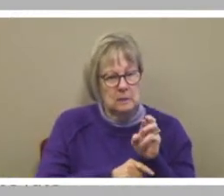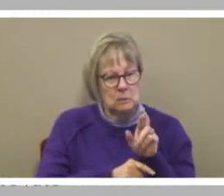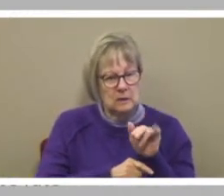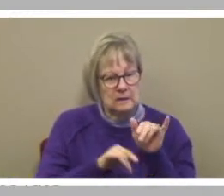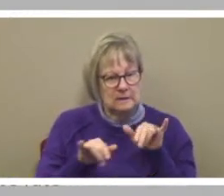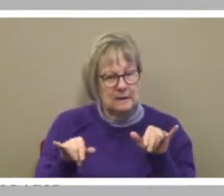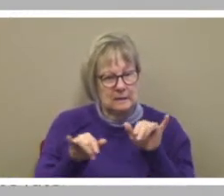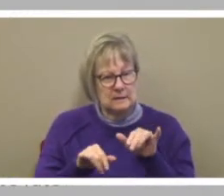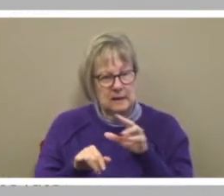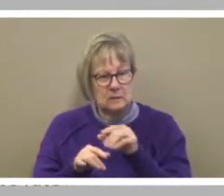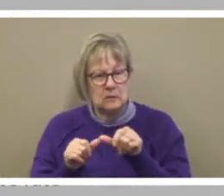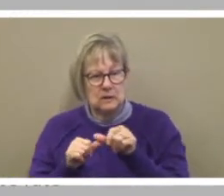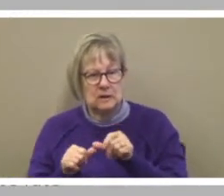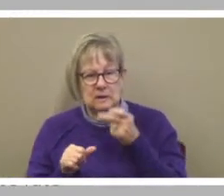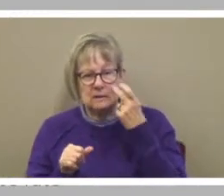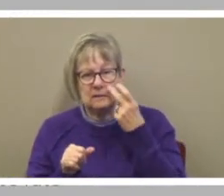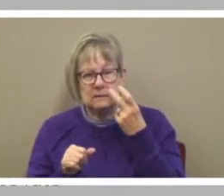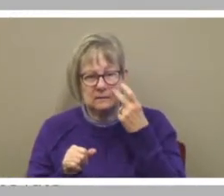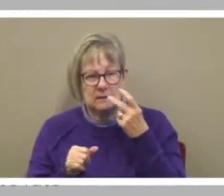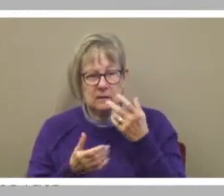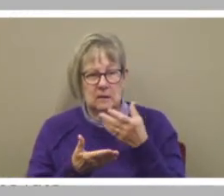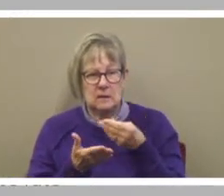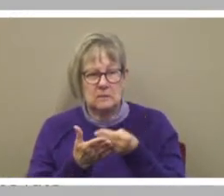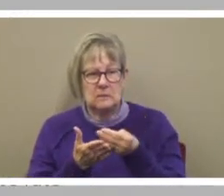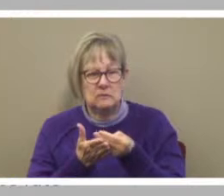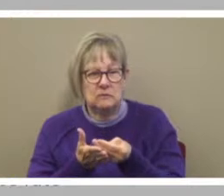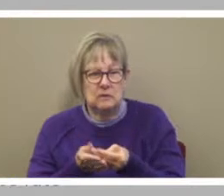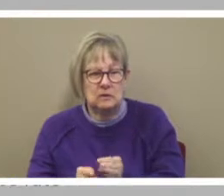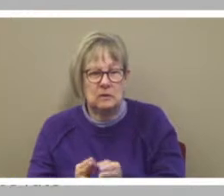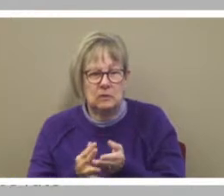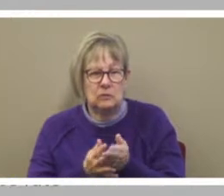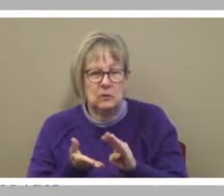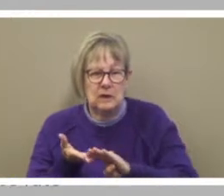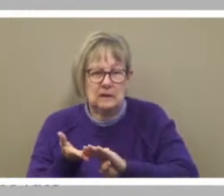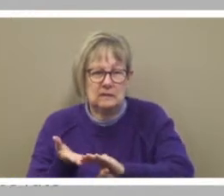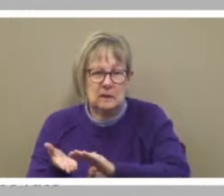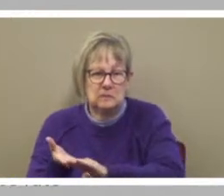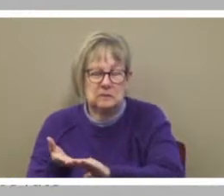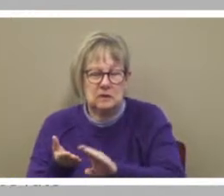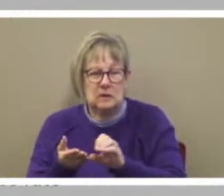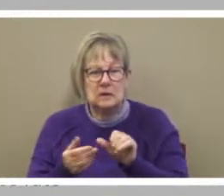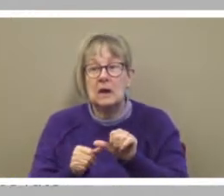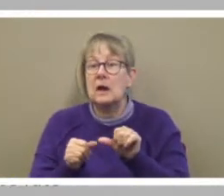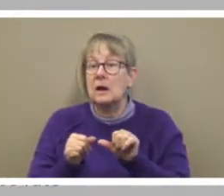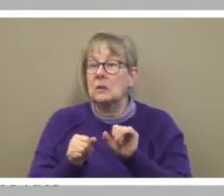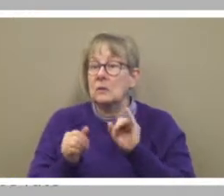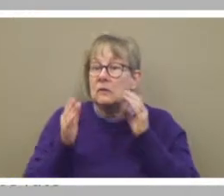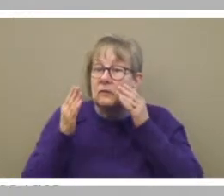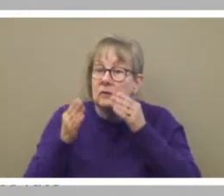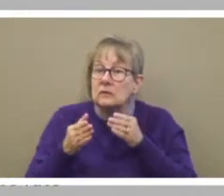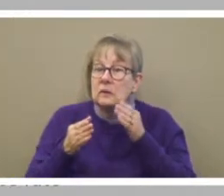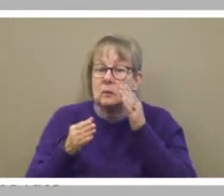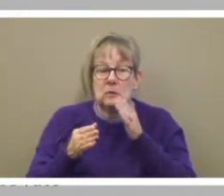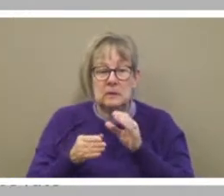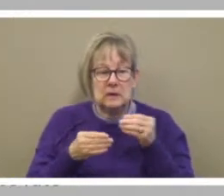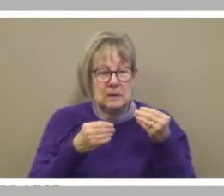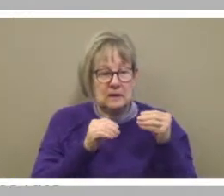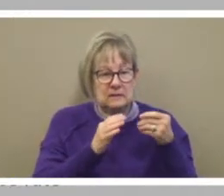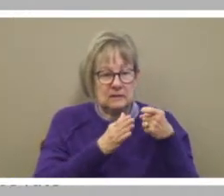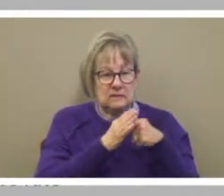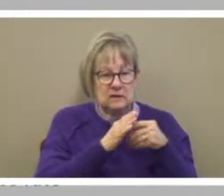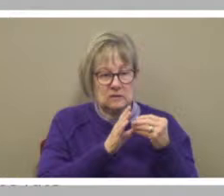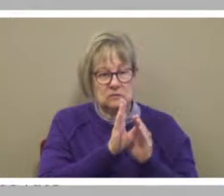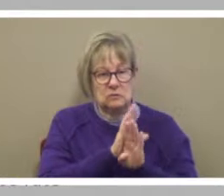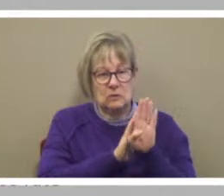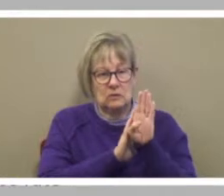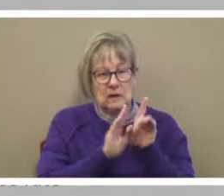continue to see revenue loss through our exemptions. The other areas we're going to focus on are going to be our sales tax growth, as